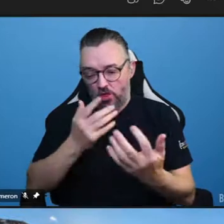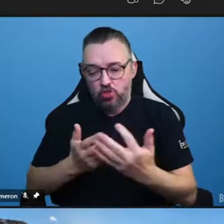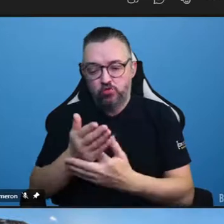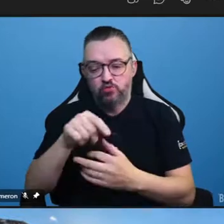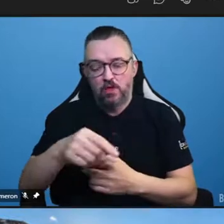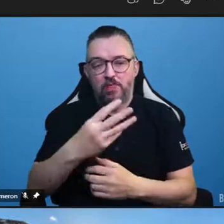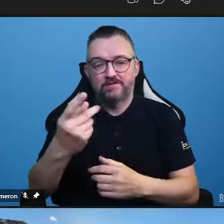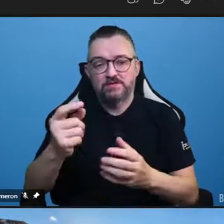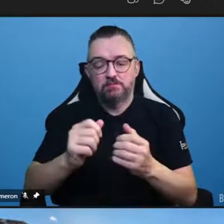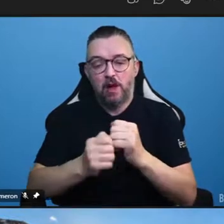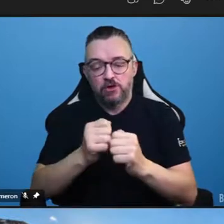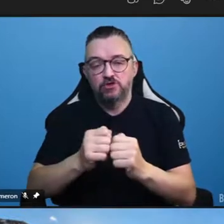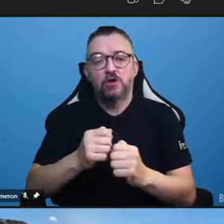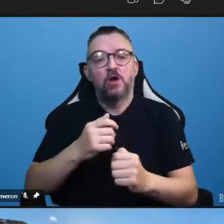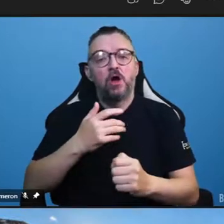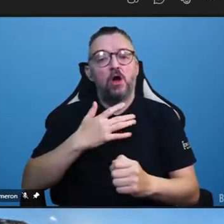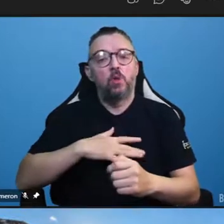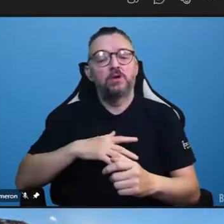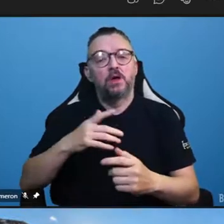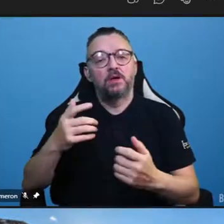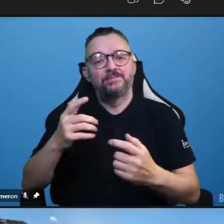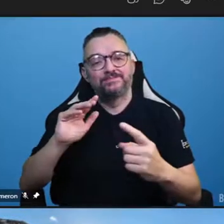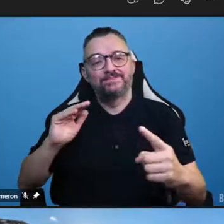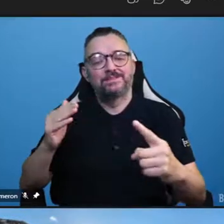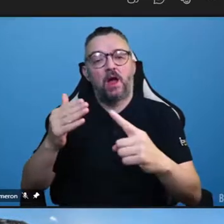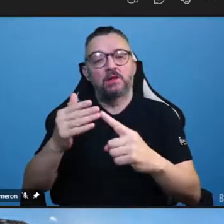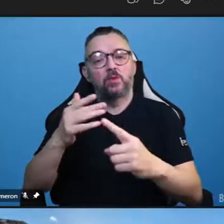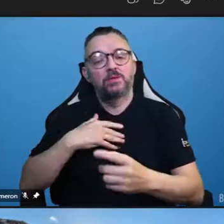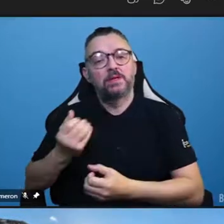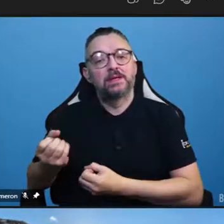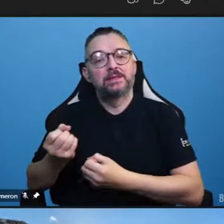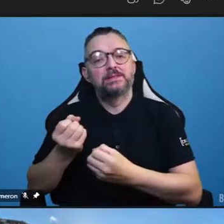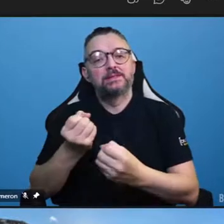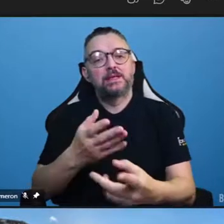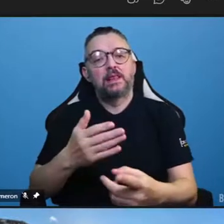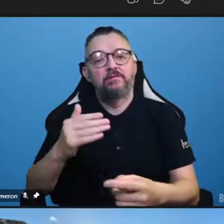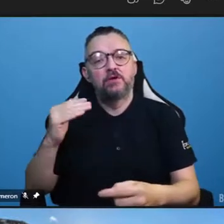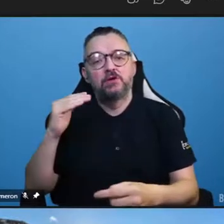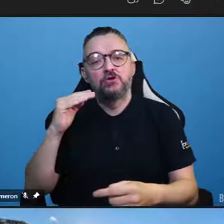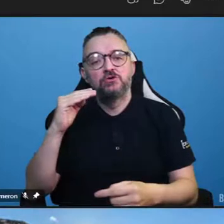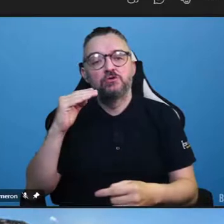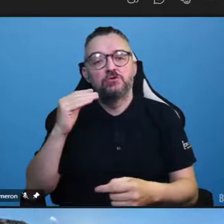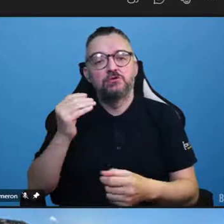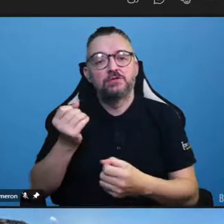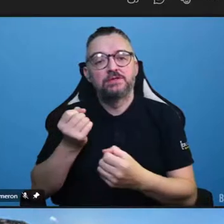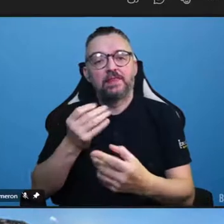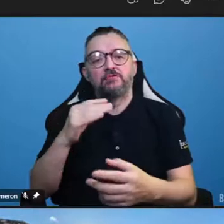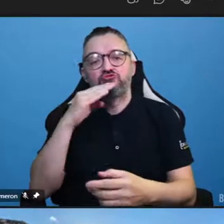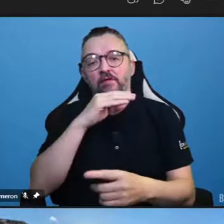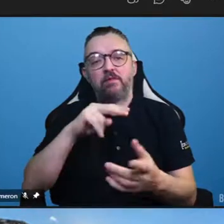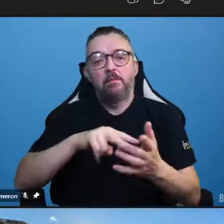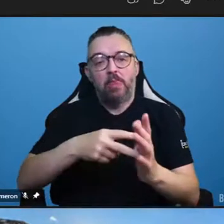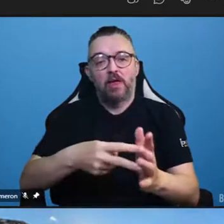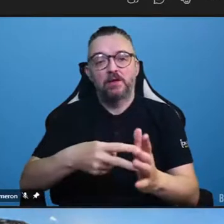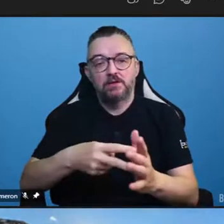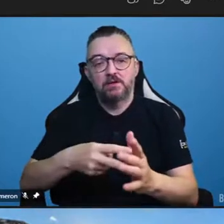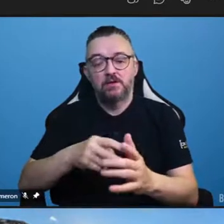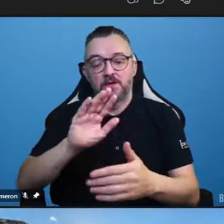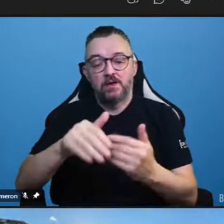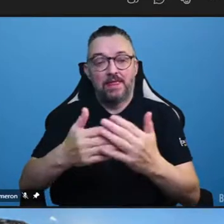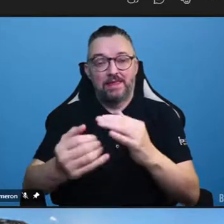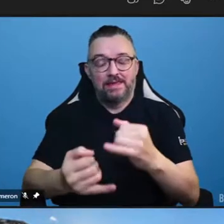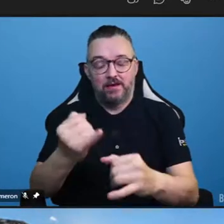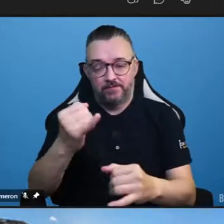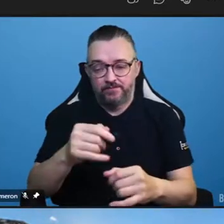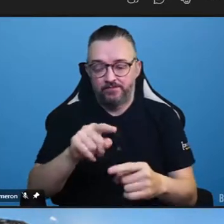to meet the target of delivering the draft plan by the end of the financial year. In terms of audit output in the